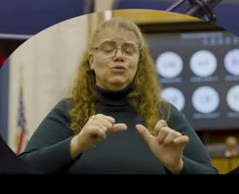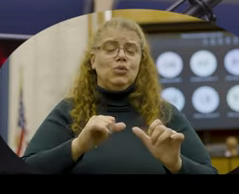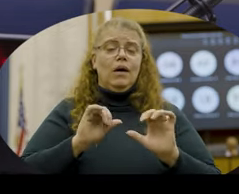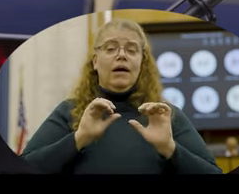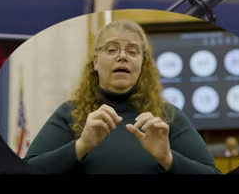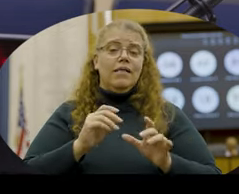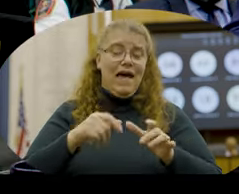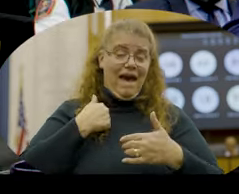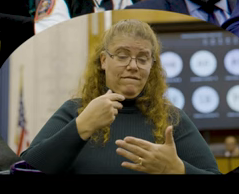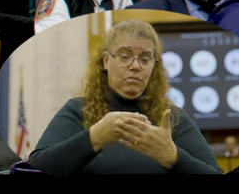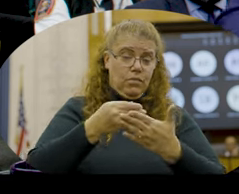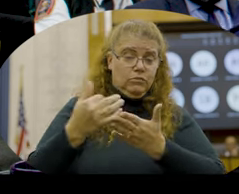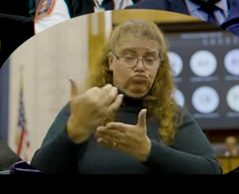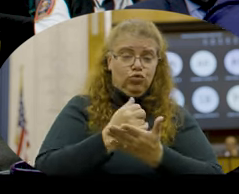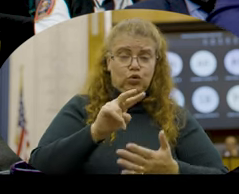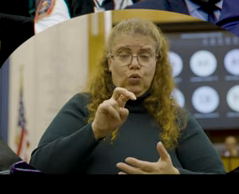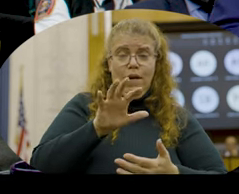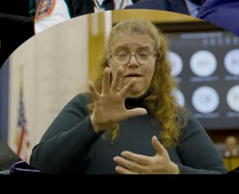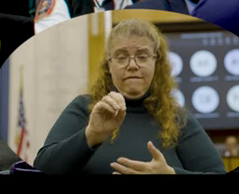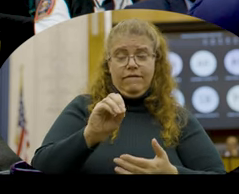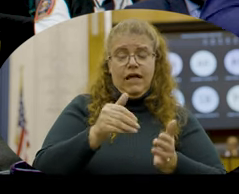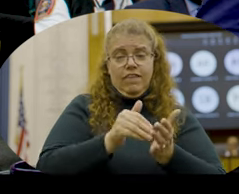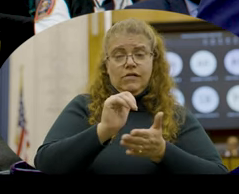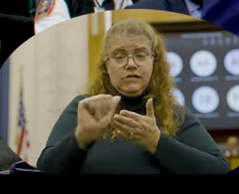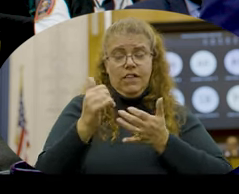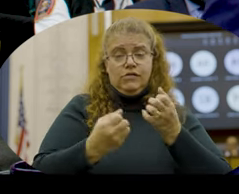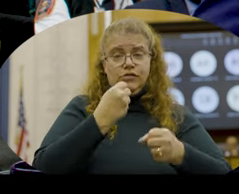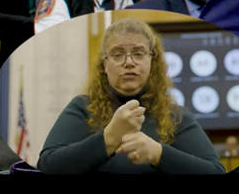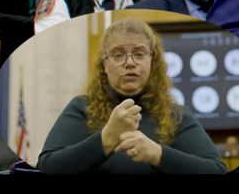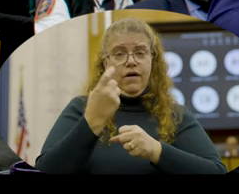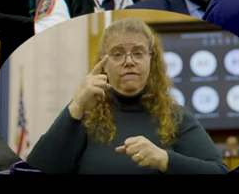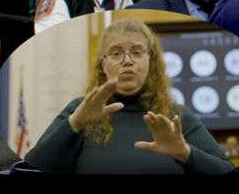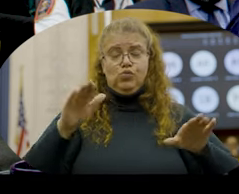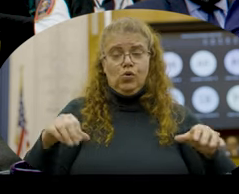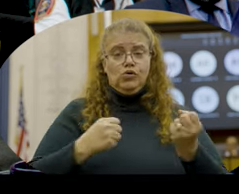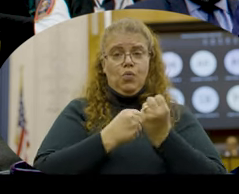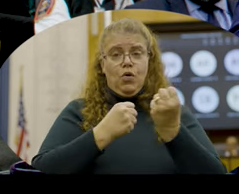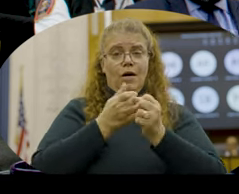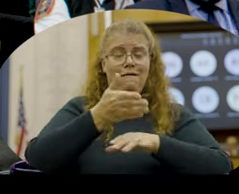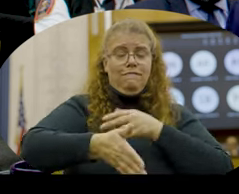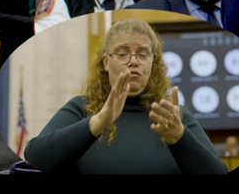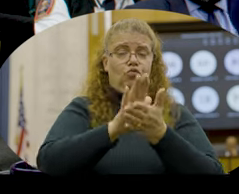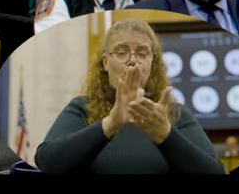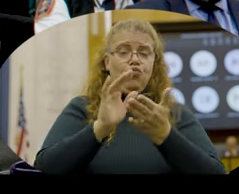school next year. These delays have cost us limited resources and have unfortunately cost our kids the